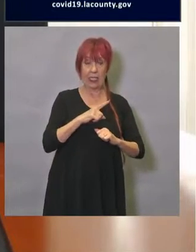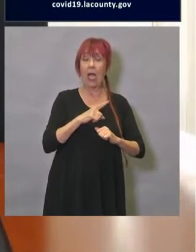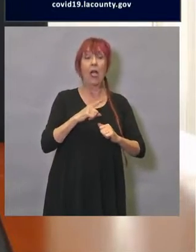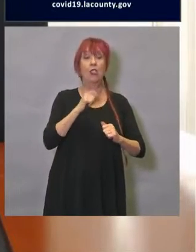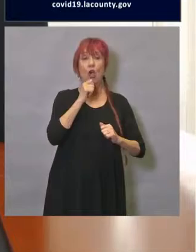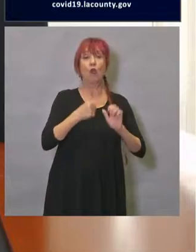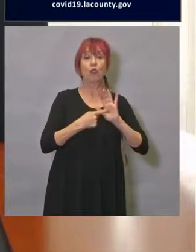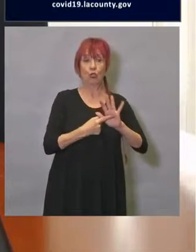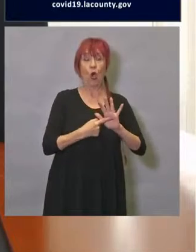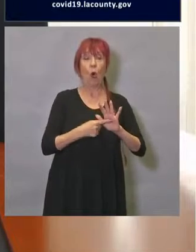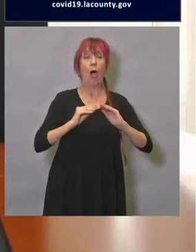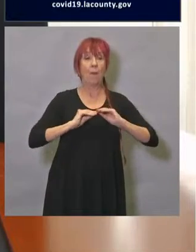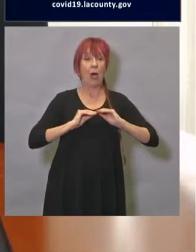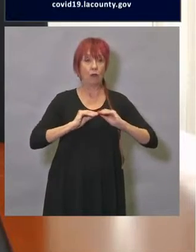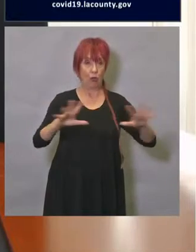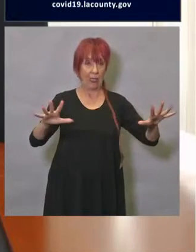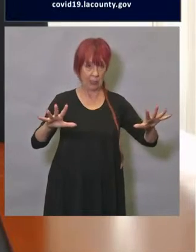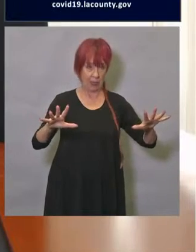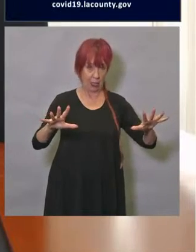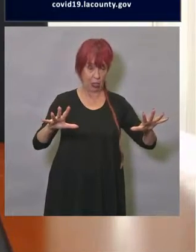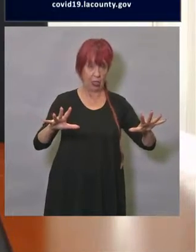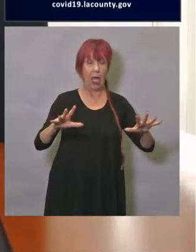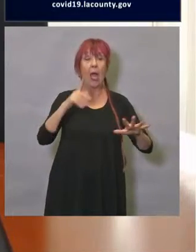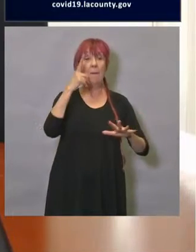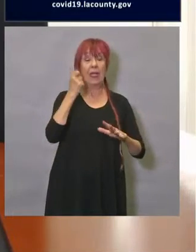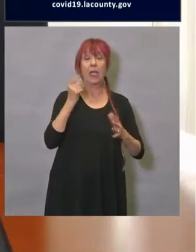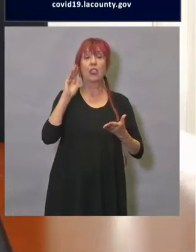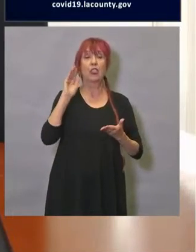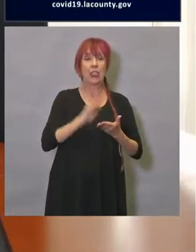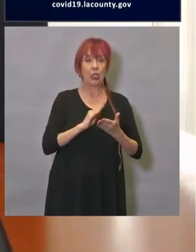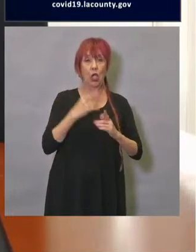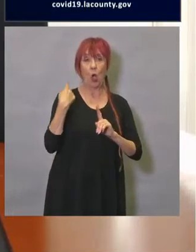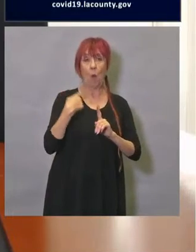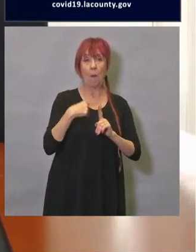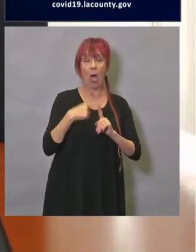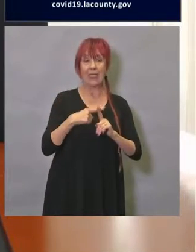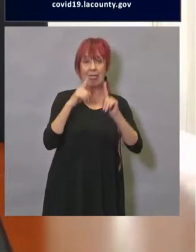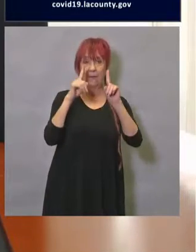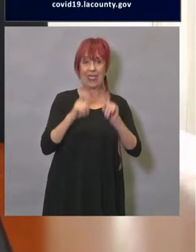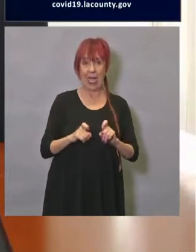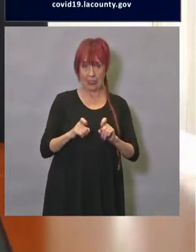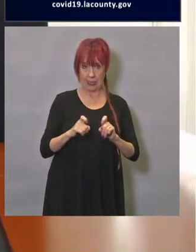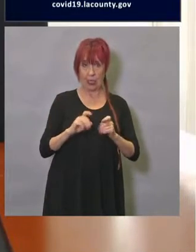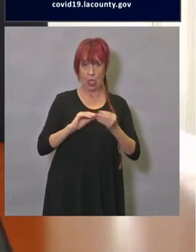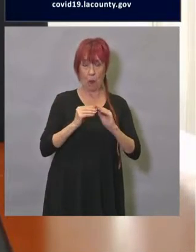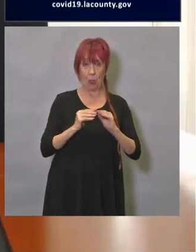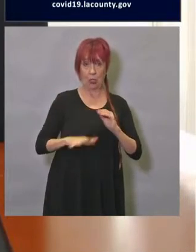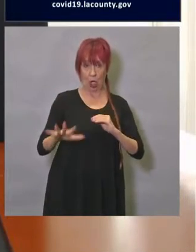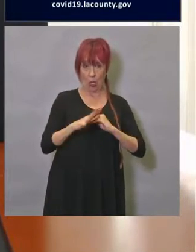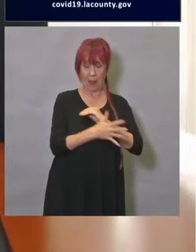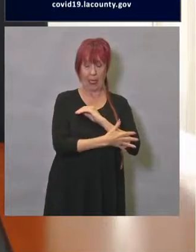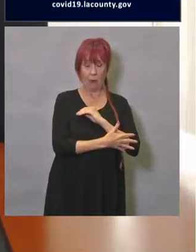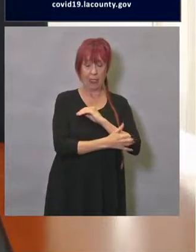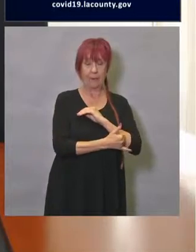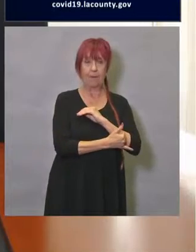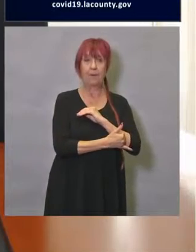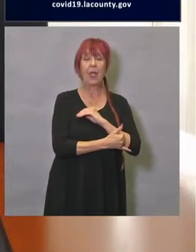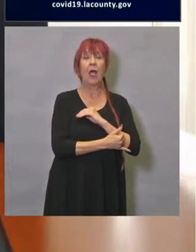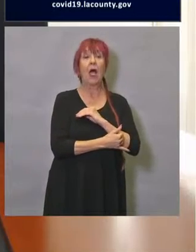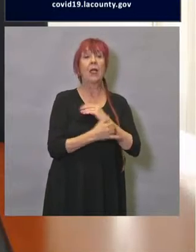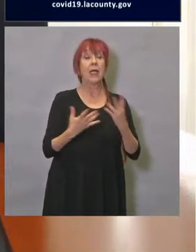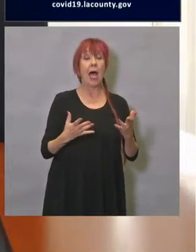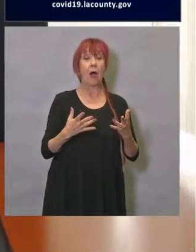a fact that is supported by the incredibly low positivity rate across the county. Based on recent data